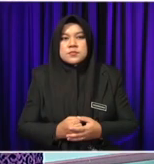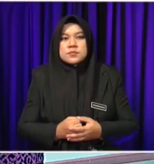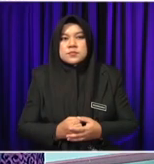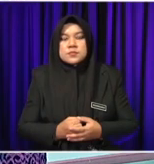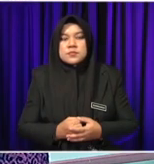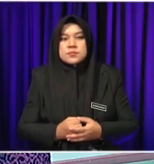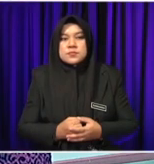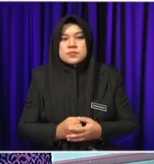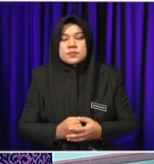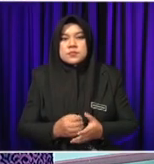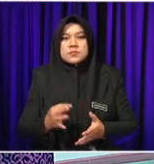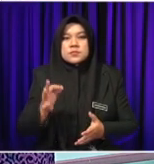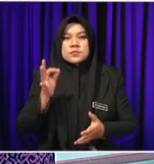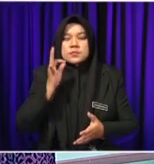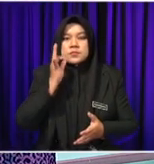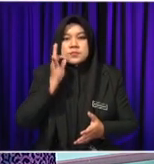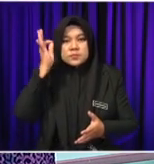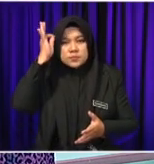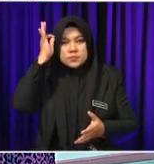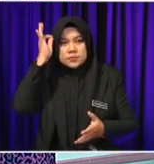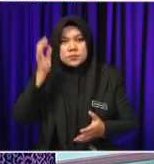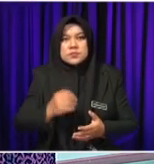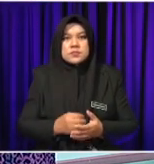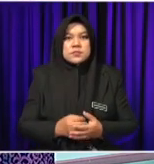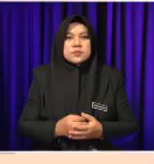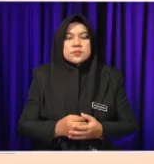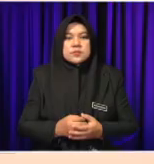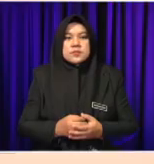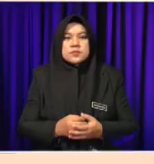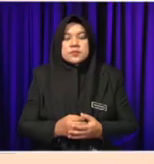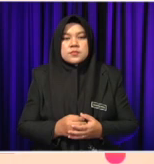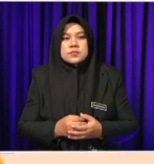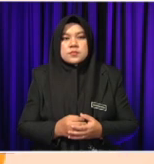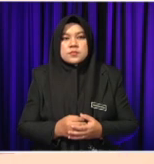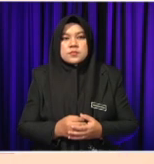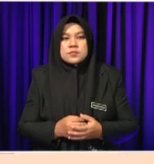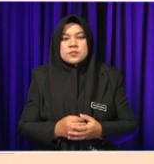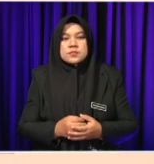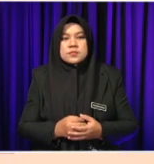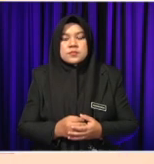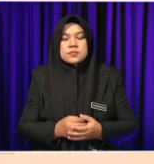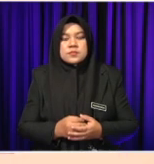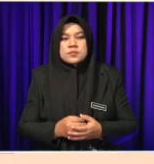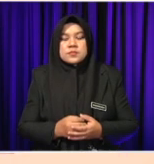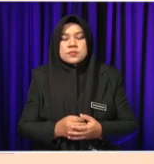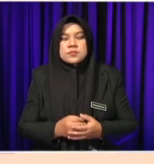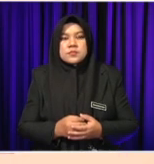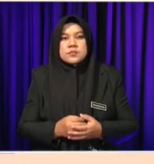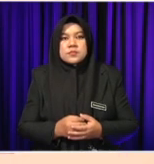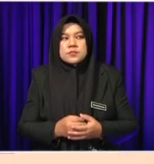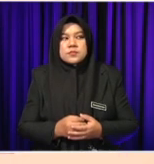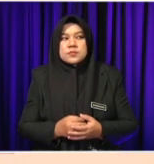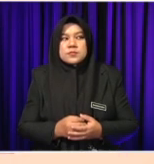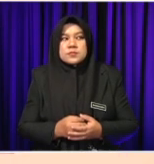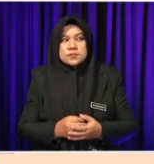one. Faris, you are the only one left not answered. Okay. So can you give me your piece of advice, Faris? All